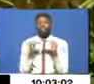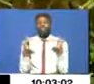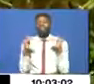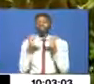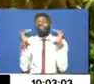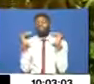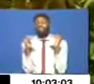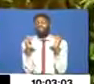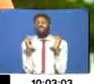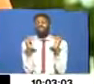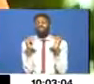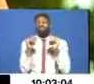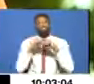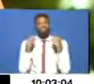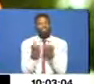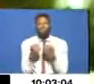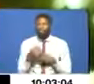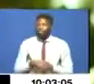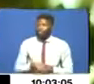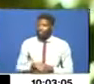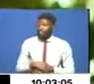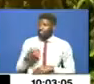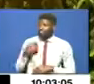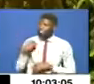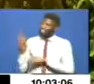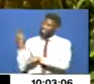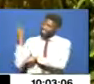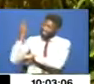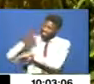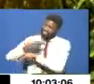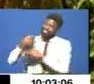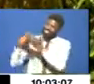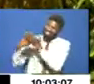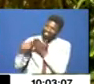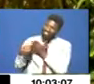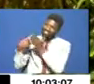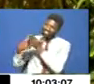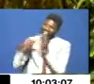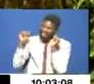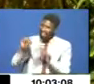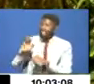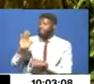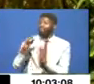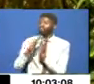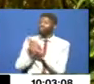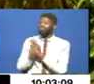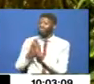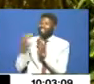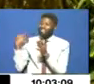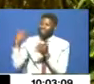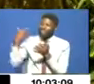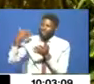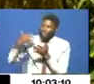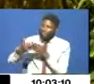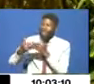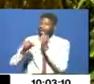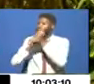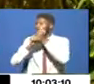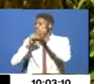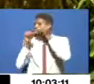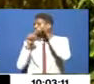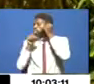standing in society. You know, I can sit here the whole day and have a conversation with you because your journey is just long enough. Yeah. Long enough